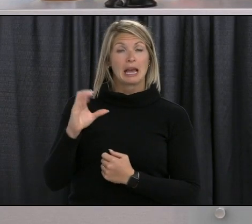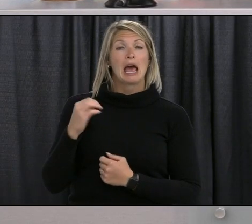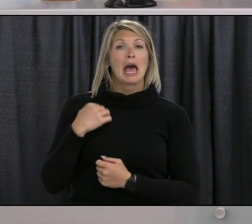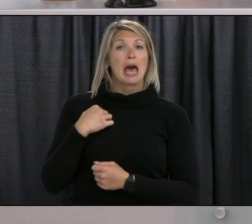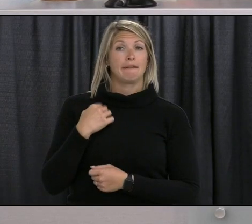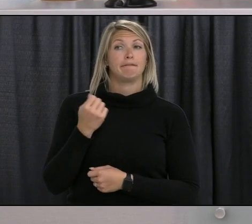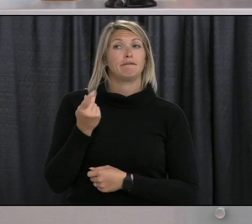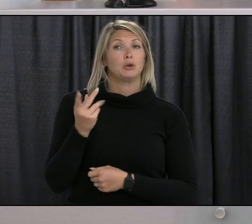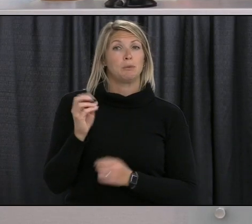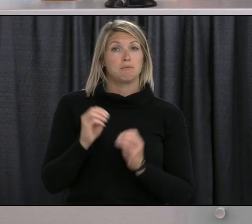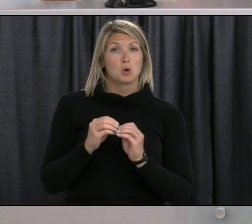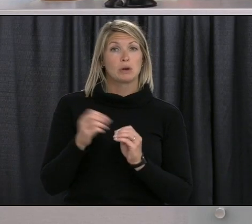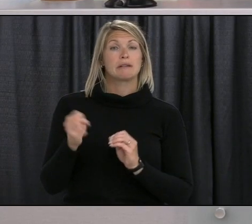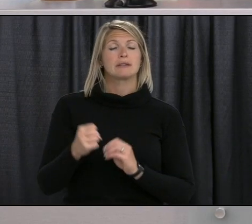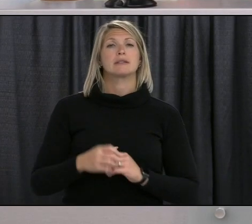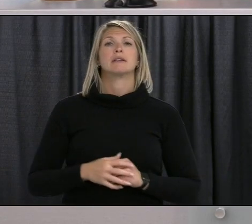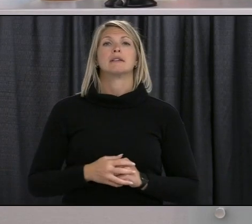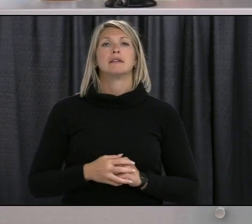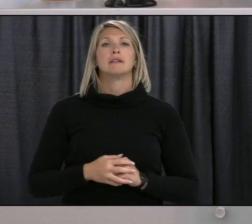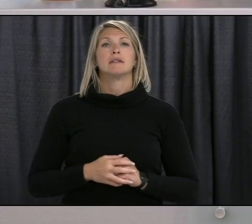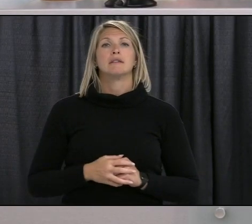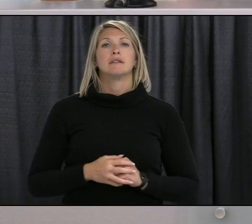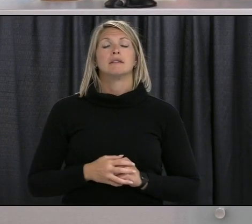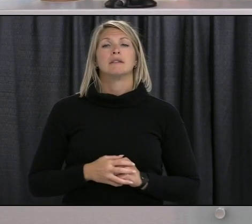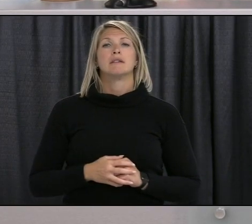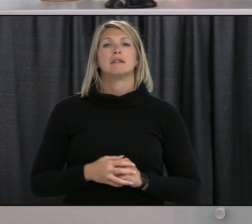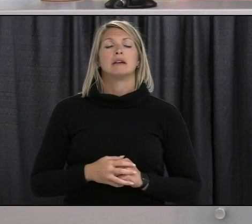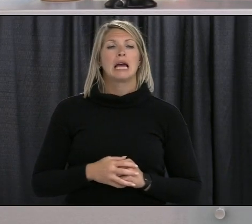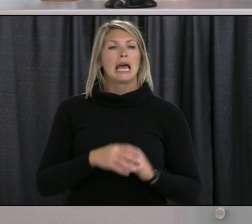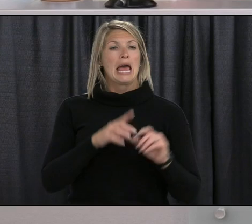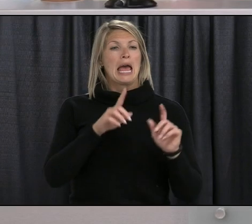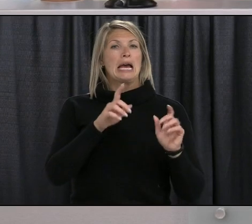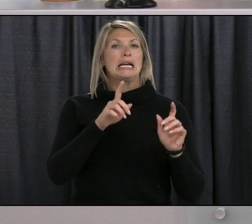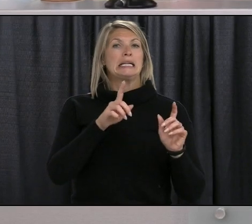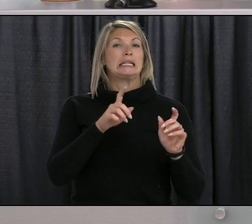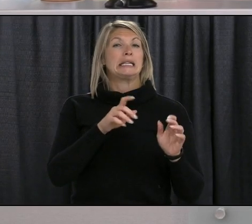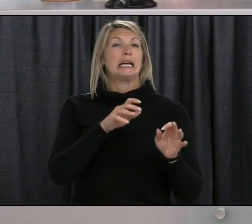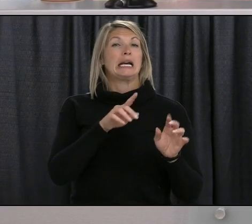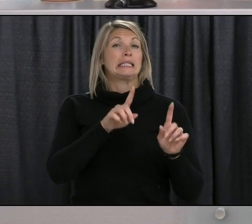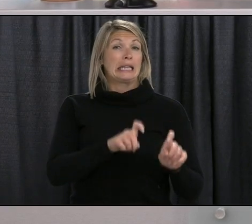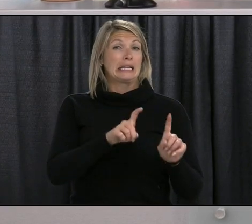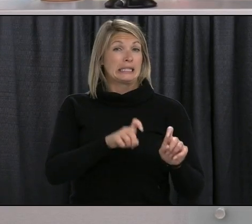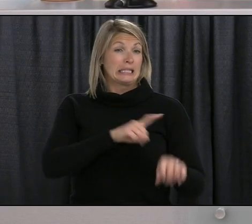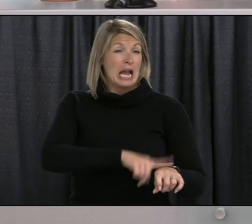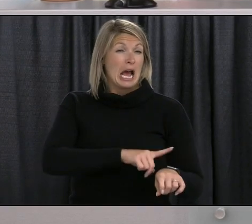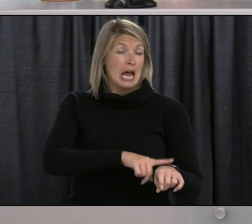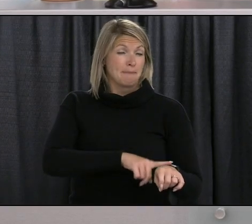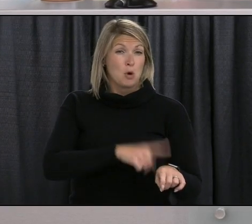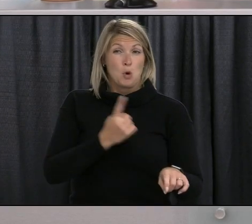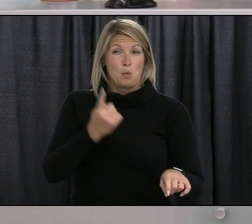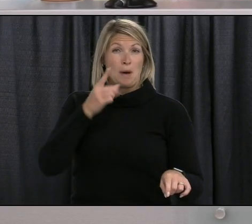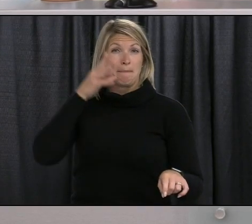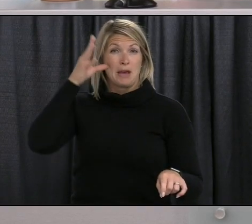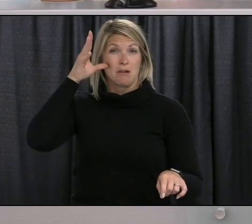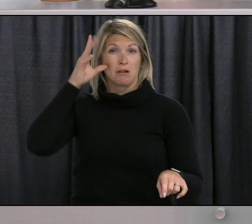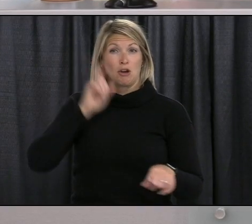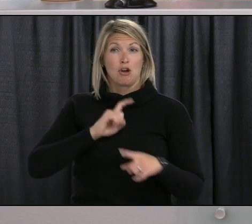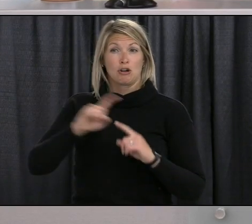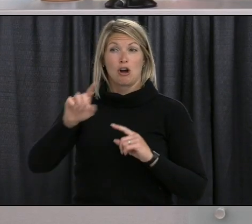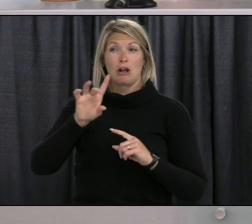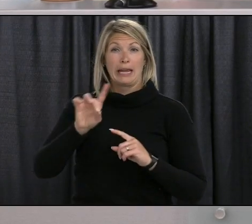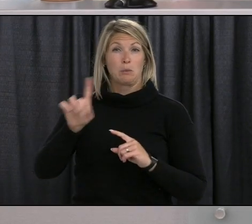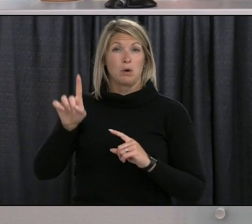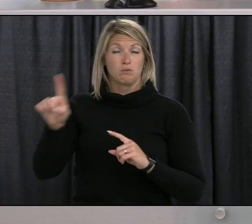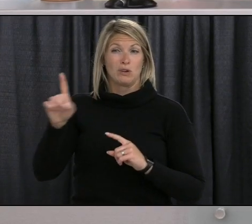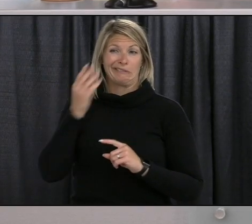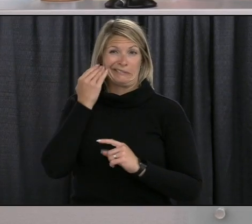questions. About testing time, I talked to one parent who called 811 on Sunday and still hasn't received that final call